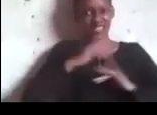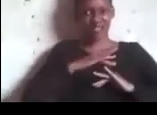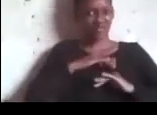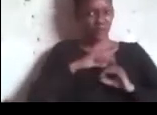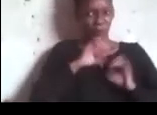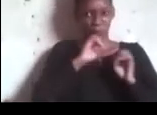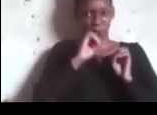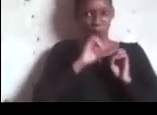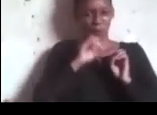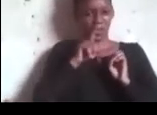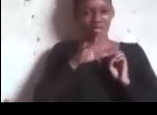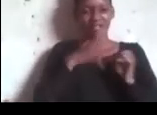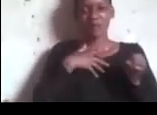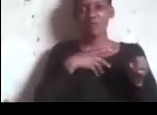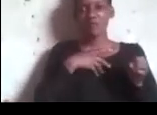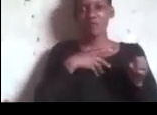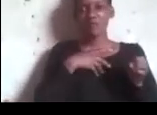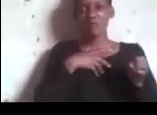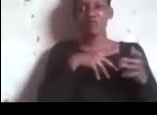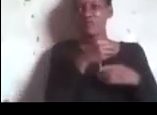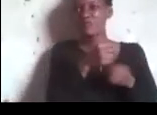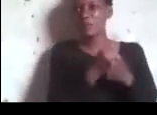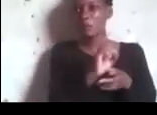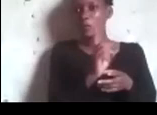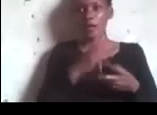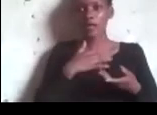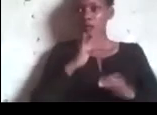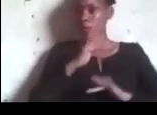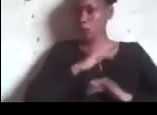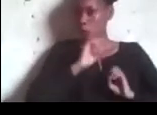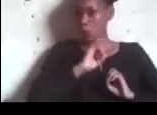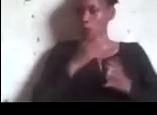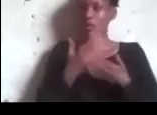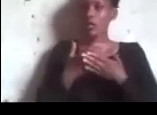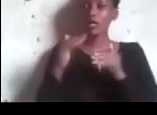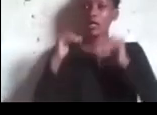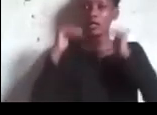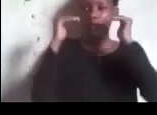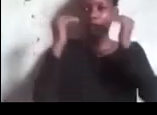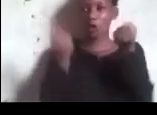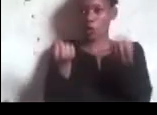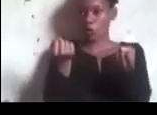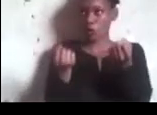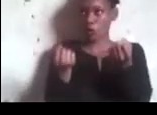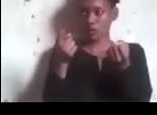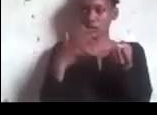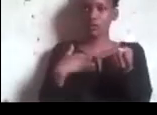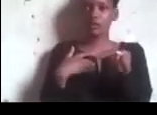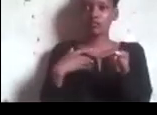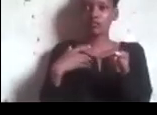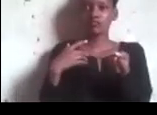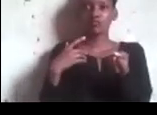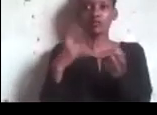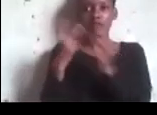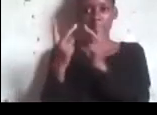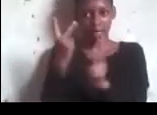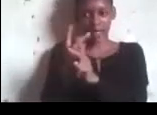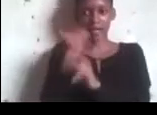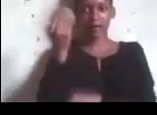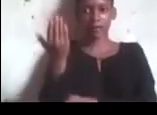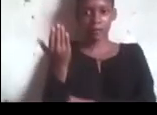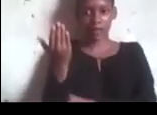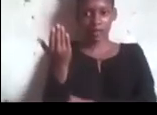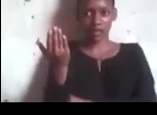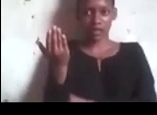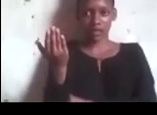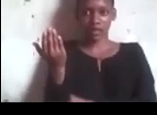moment with the outcome of the mediation, they can go to court to review that decision. So the word